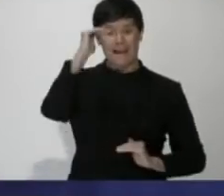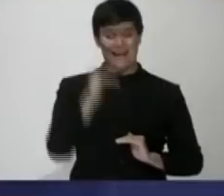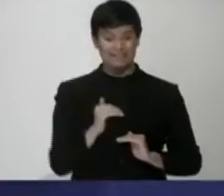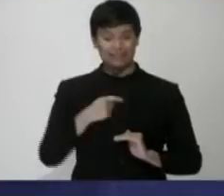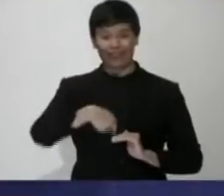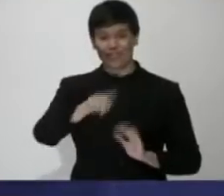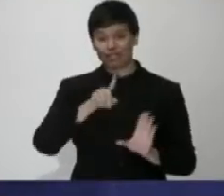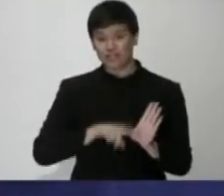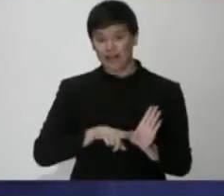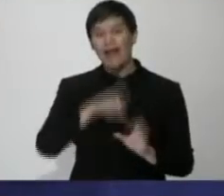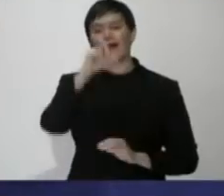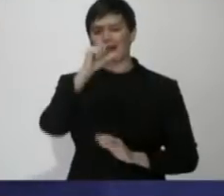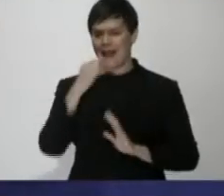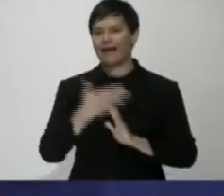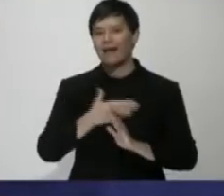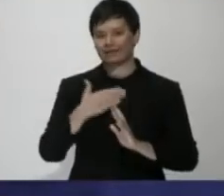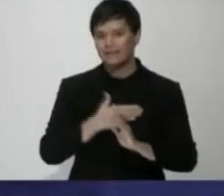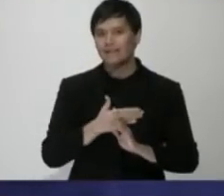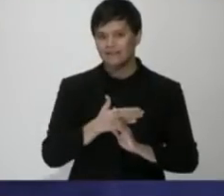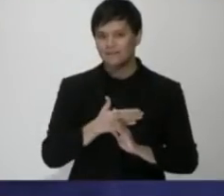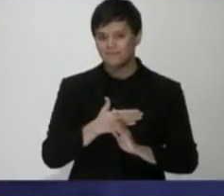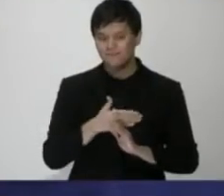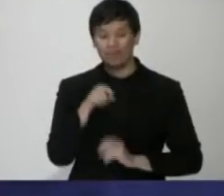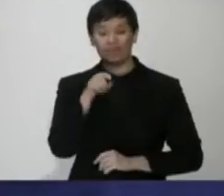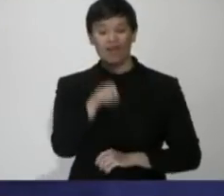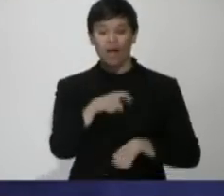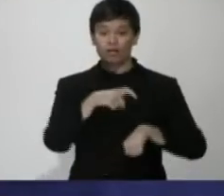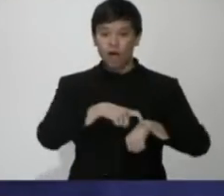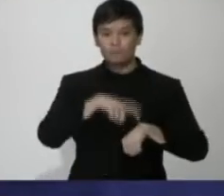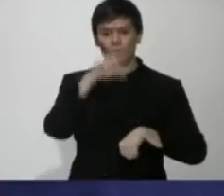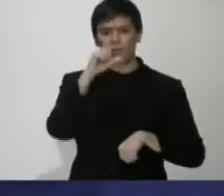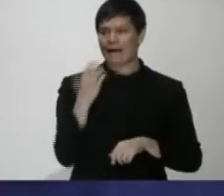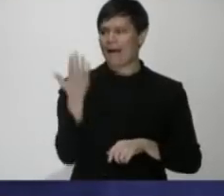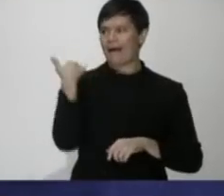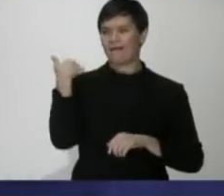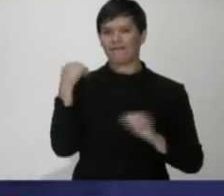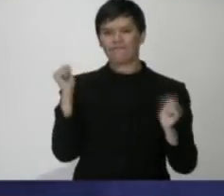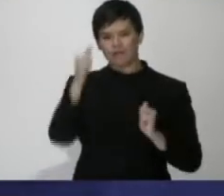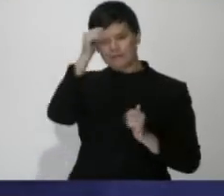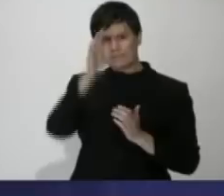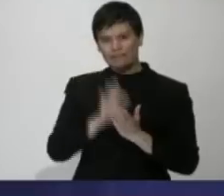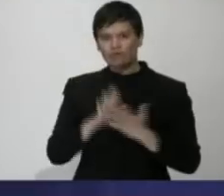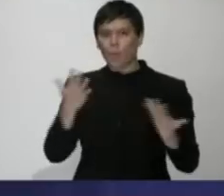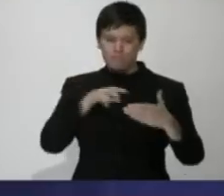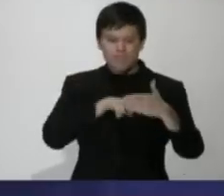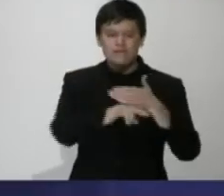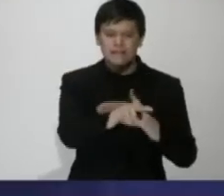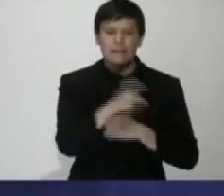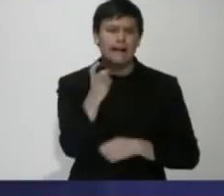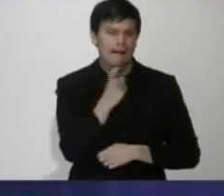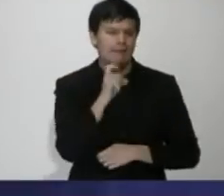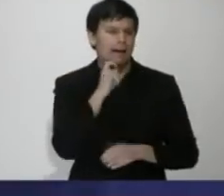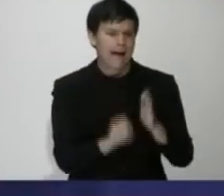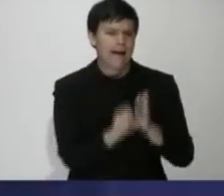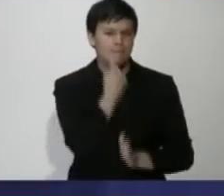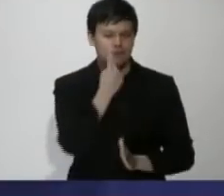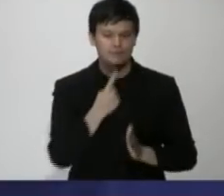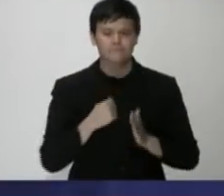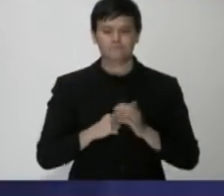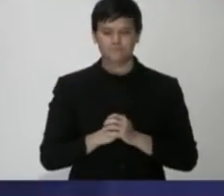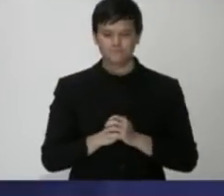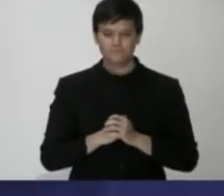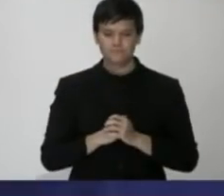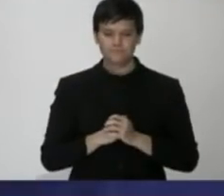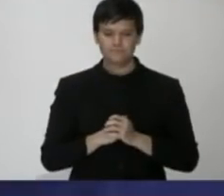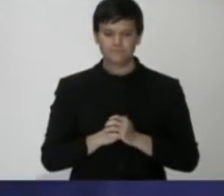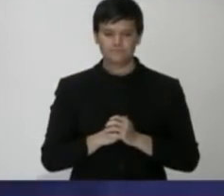estimated to be $510 million. As previously noted, the current wage subsidy extension is still